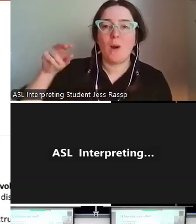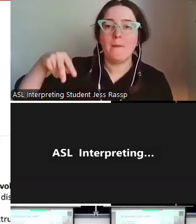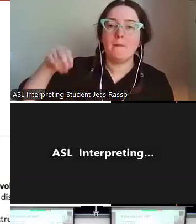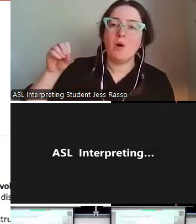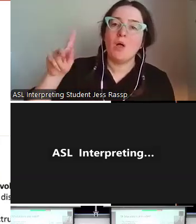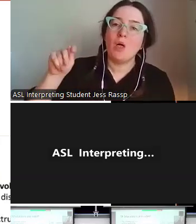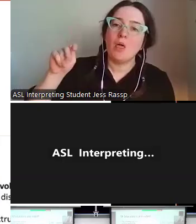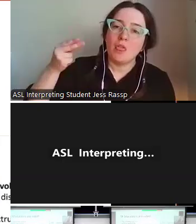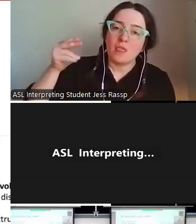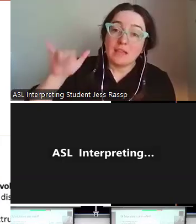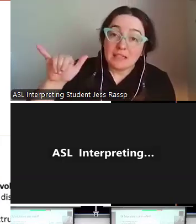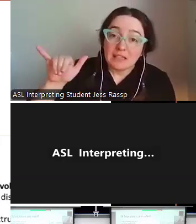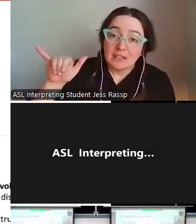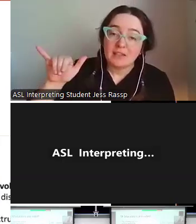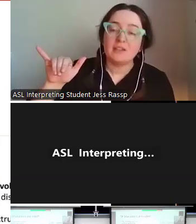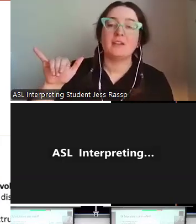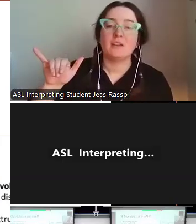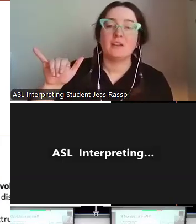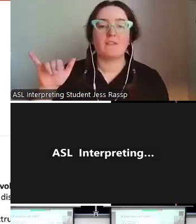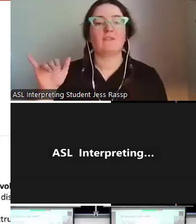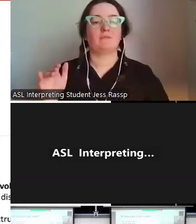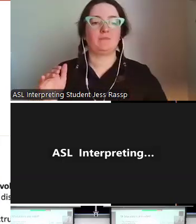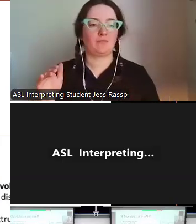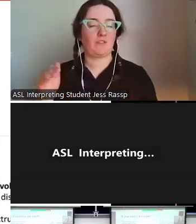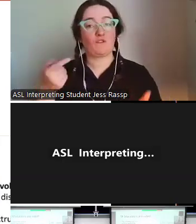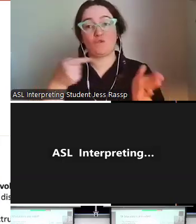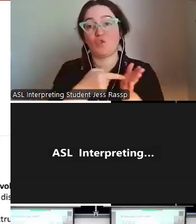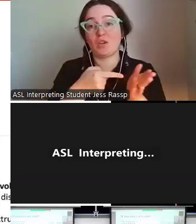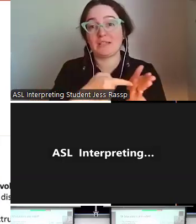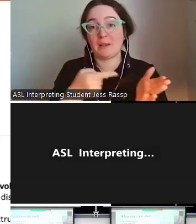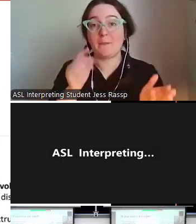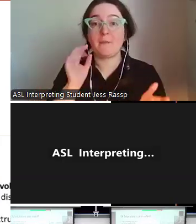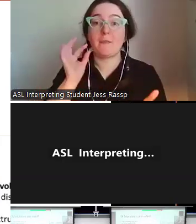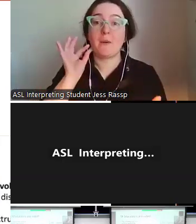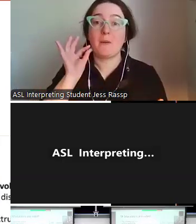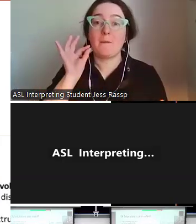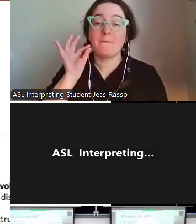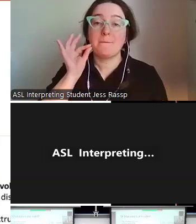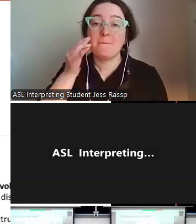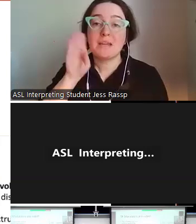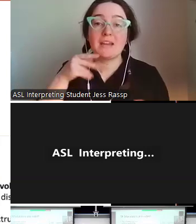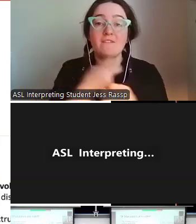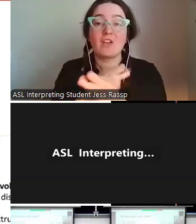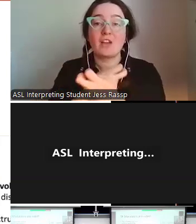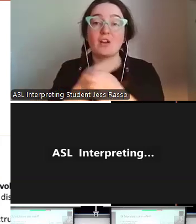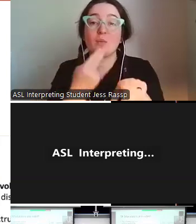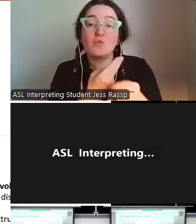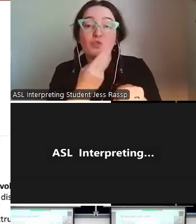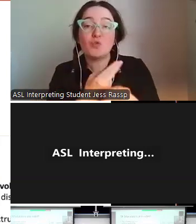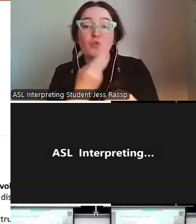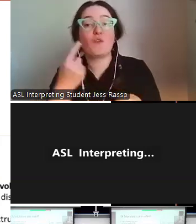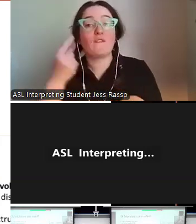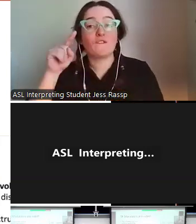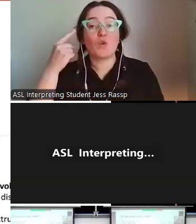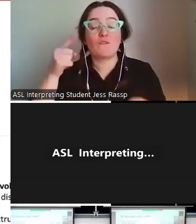used for people who suffer from chronic pain. So like fibromyalgia, plaque psoriasis,